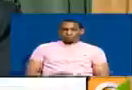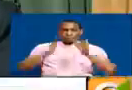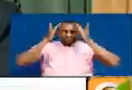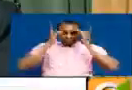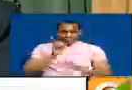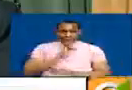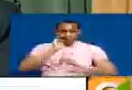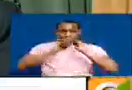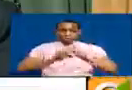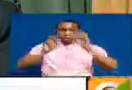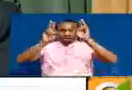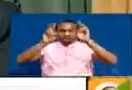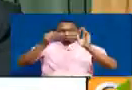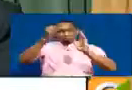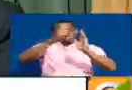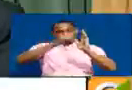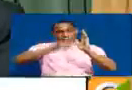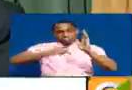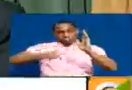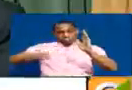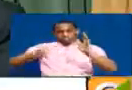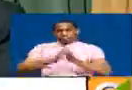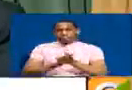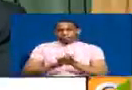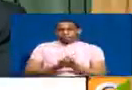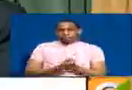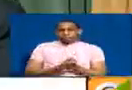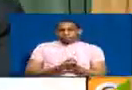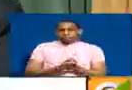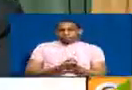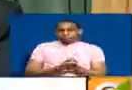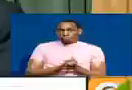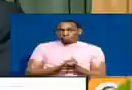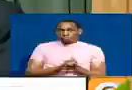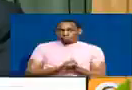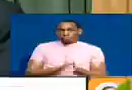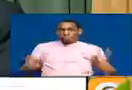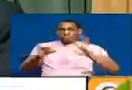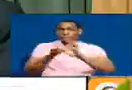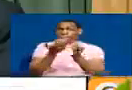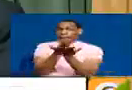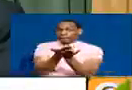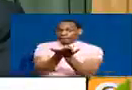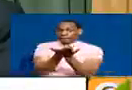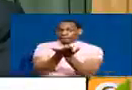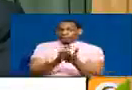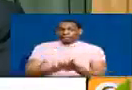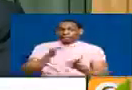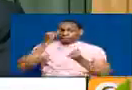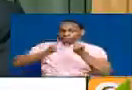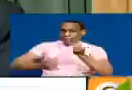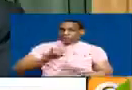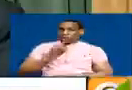Having determined all the issues that we considered germane in this consolidated appeals, the